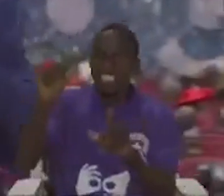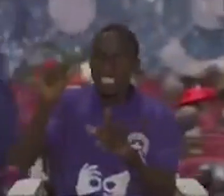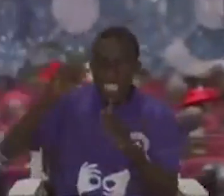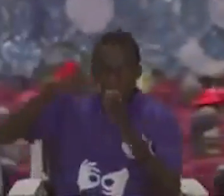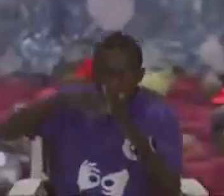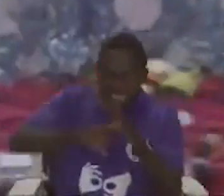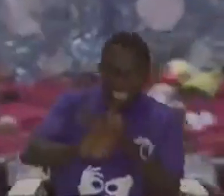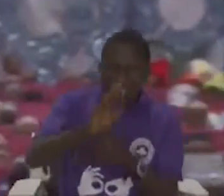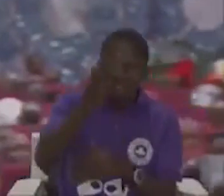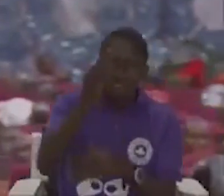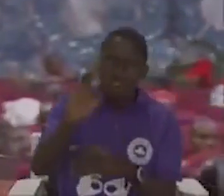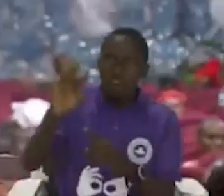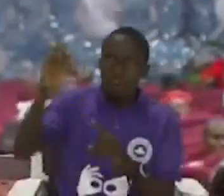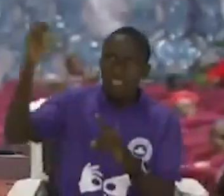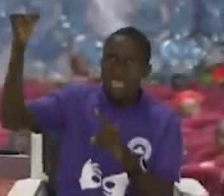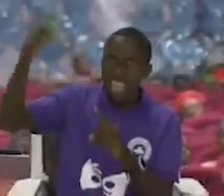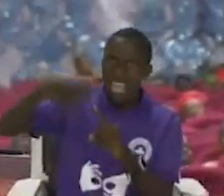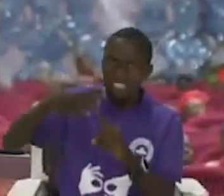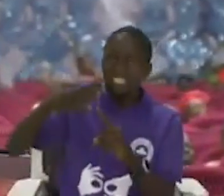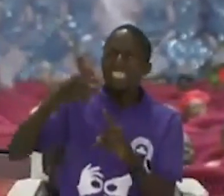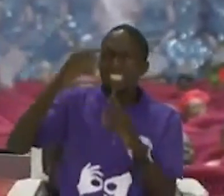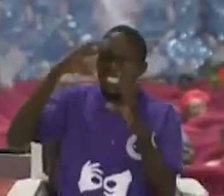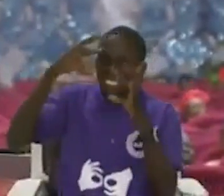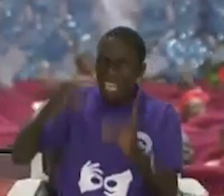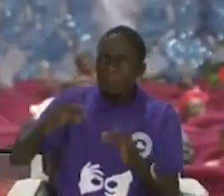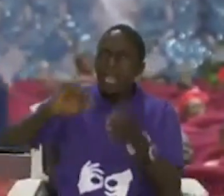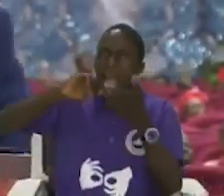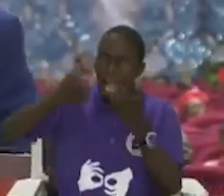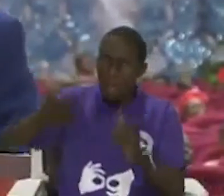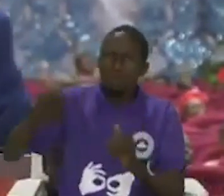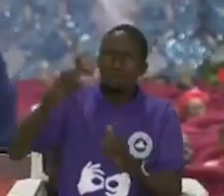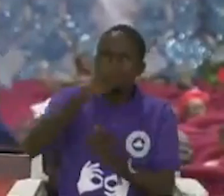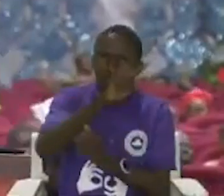are exposed to determines how far you can go in this kingdom.